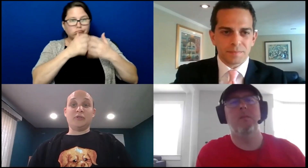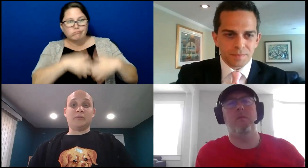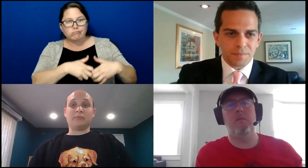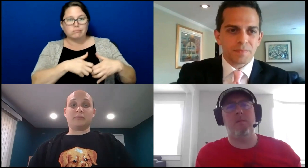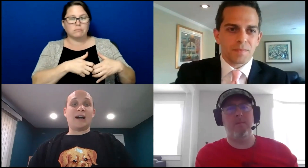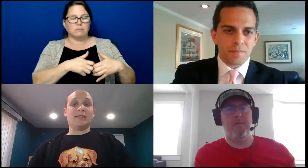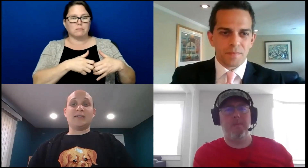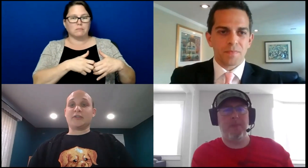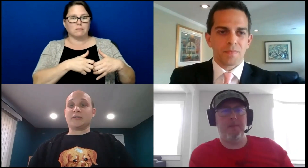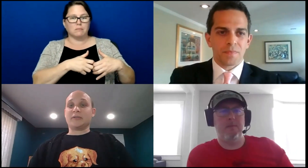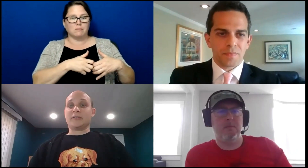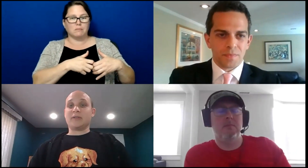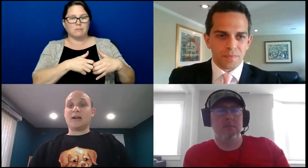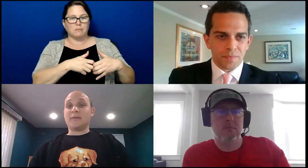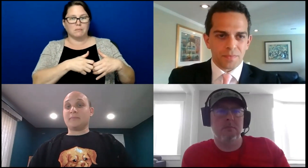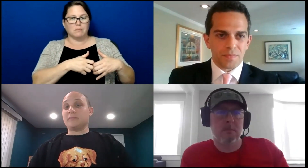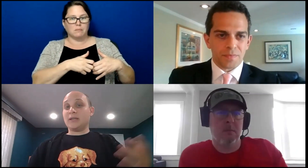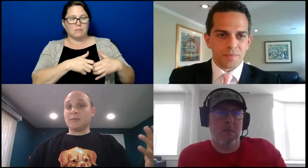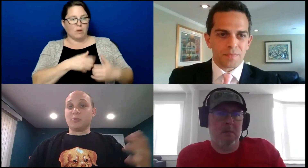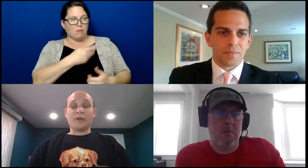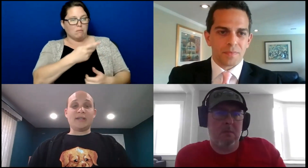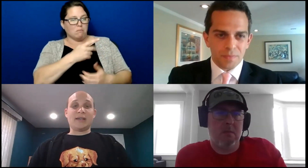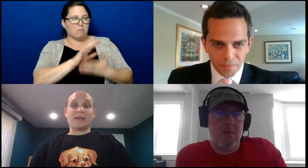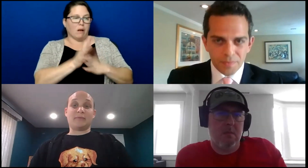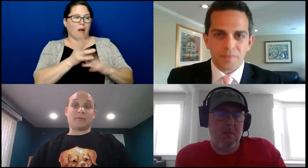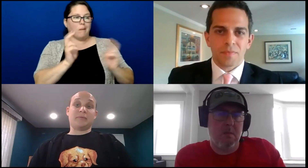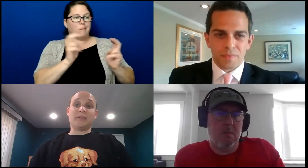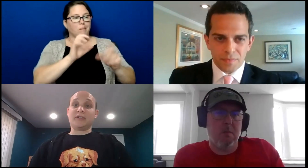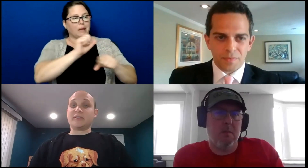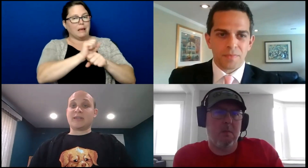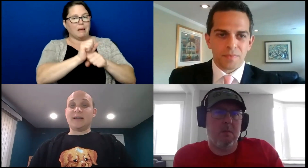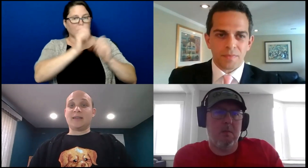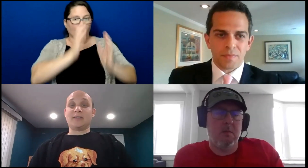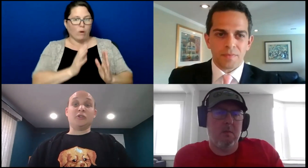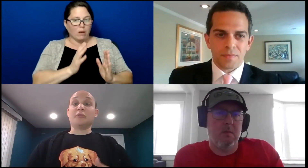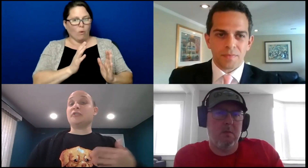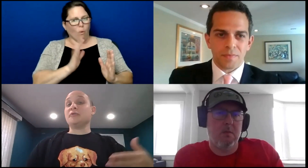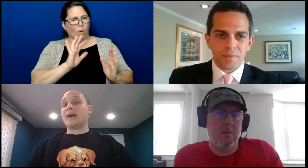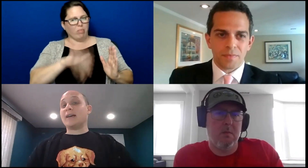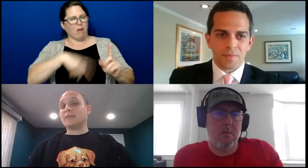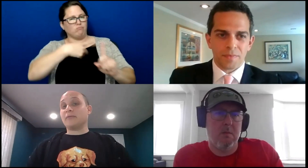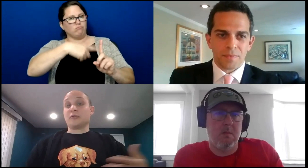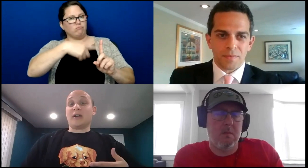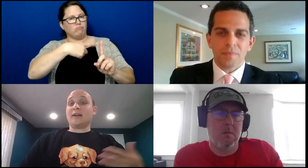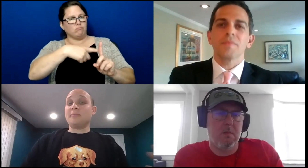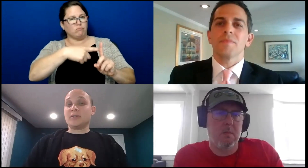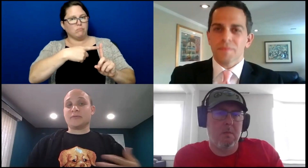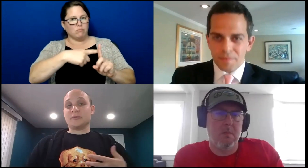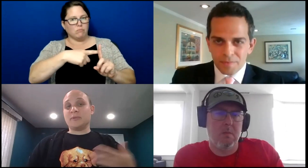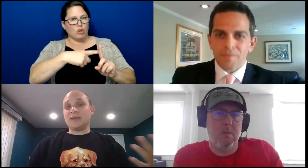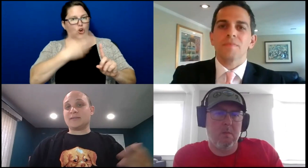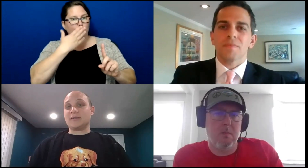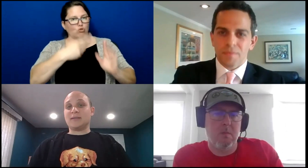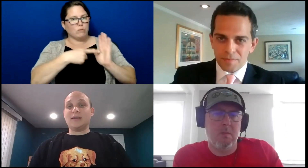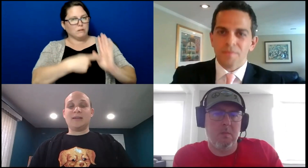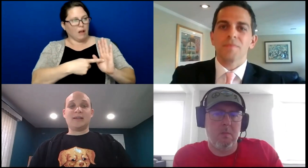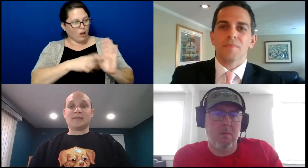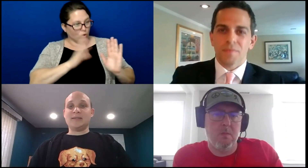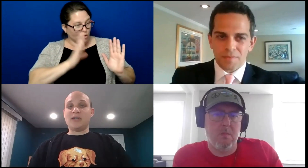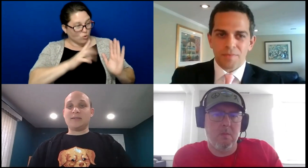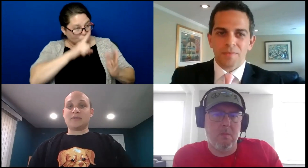potential new colleague or employee, that would be a good sign that you would do that for my company or for me as